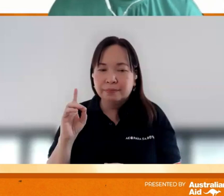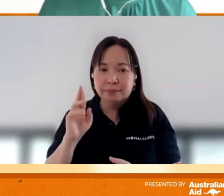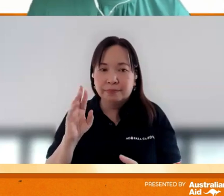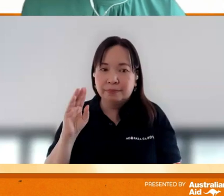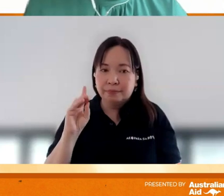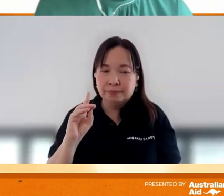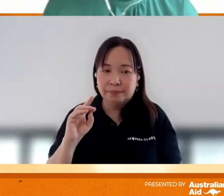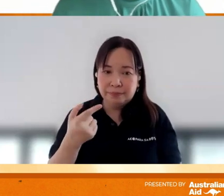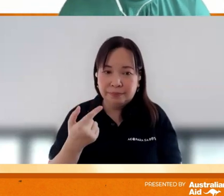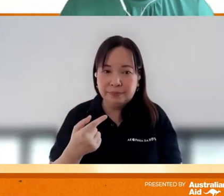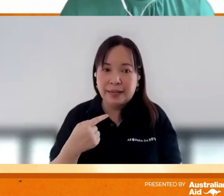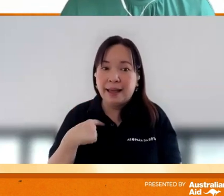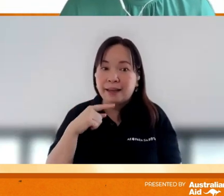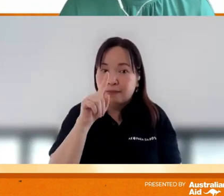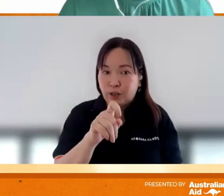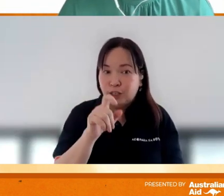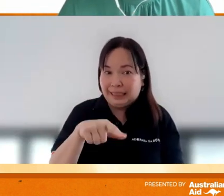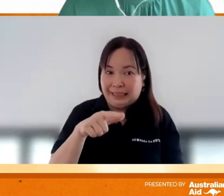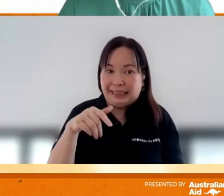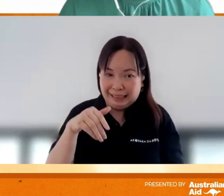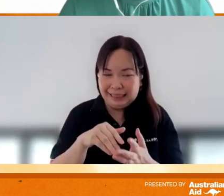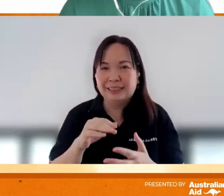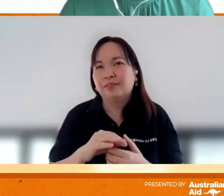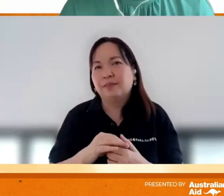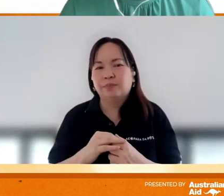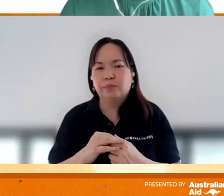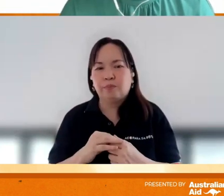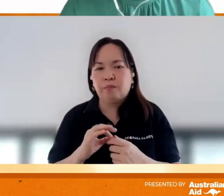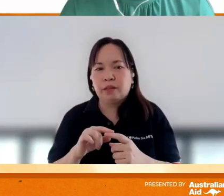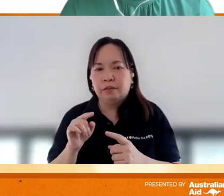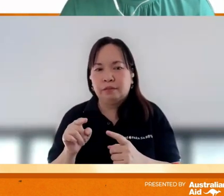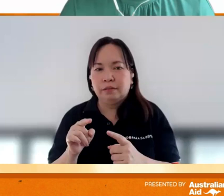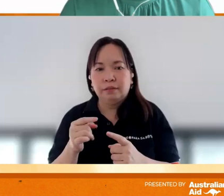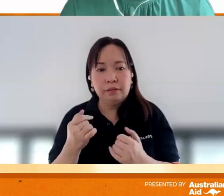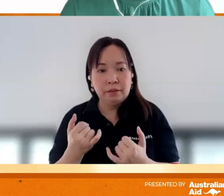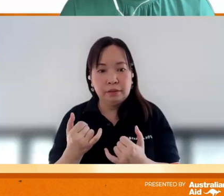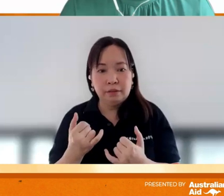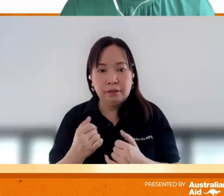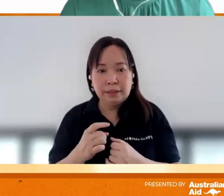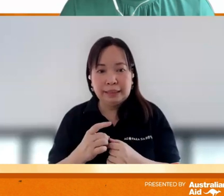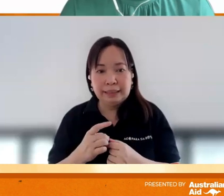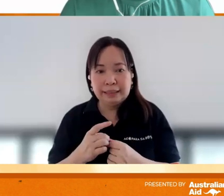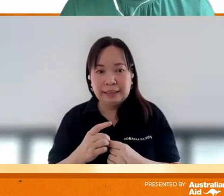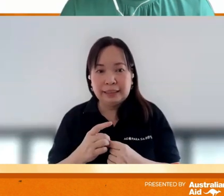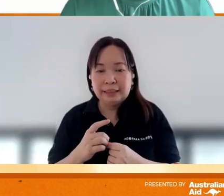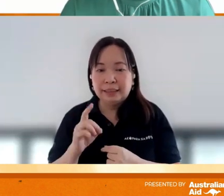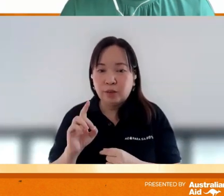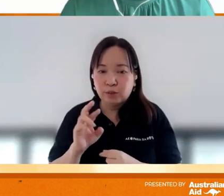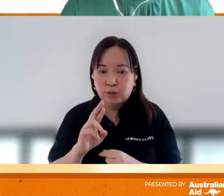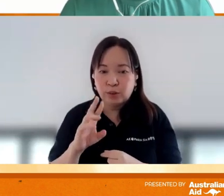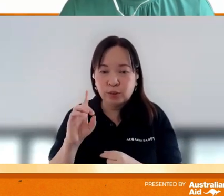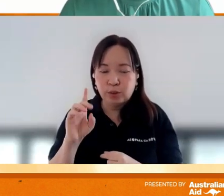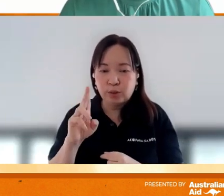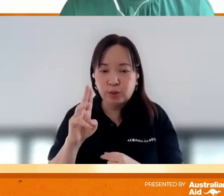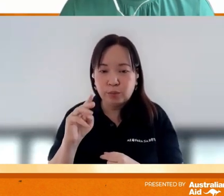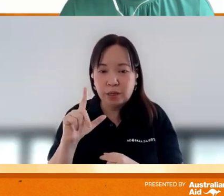pang question for you later. So this is for Dr. Dumlao. Ma'am, are you